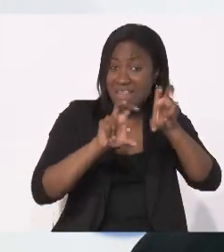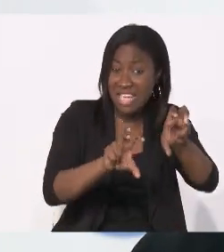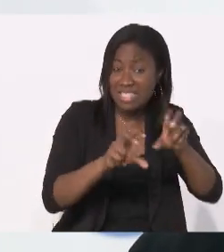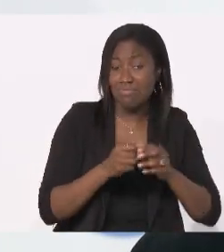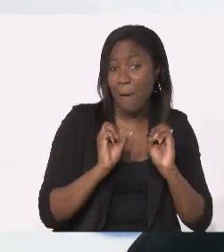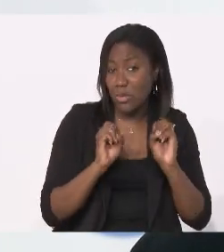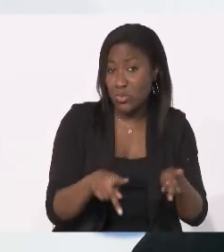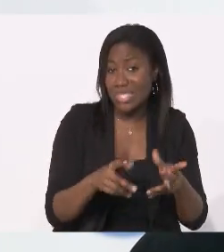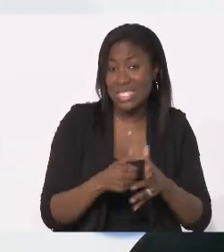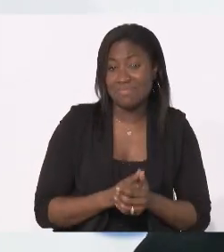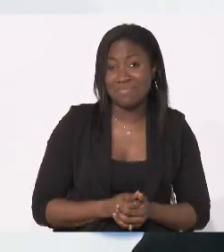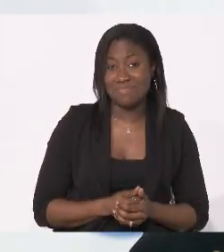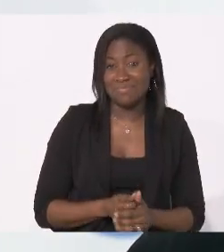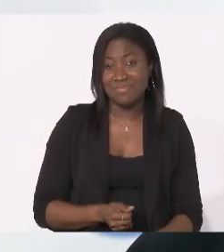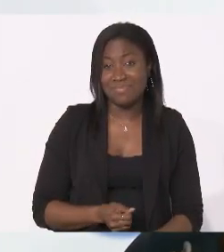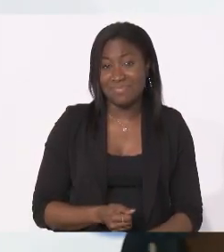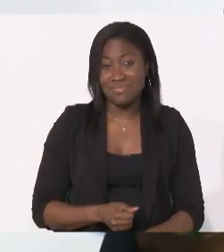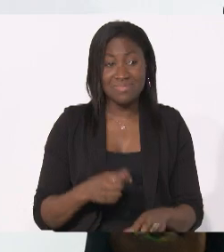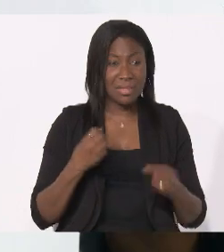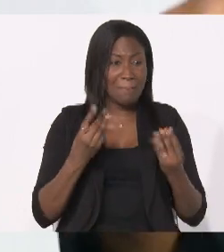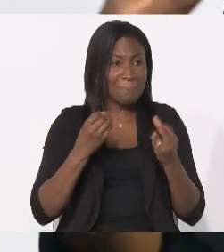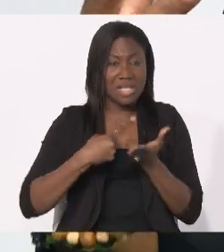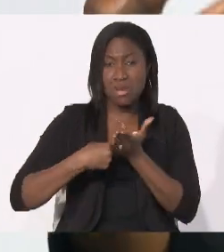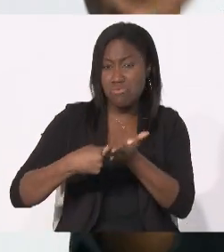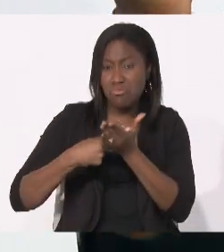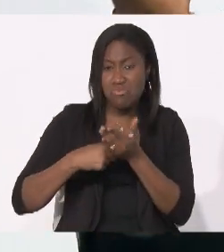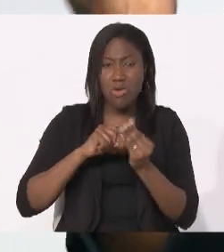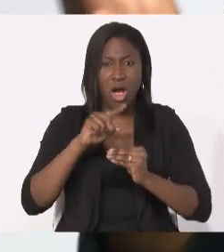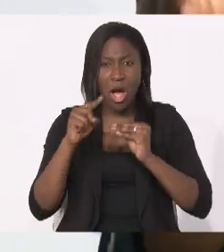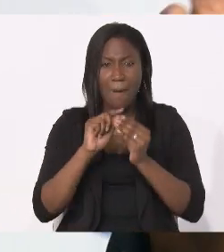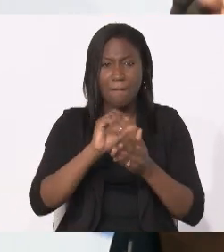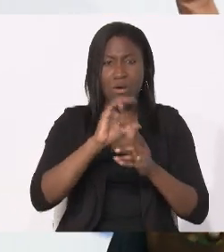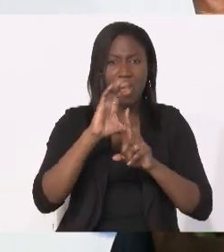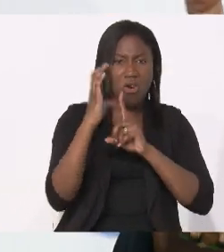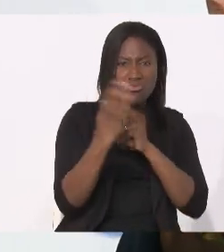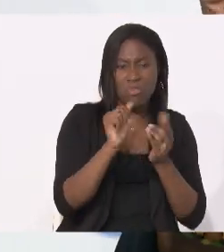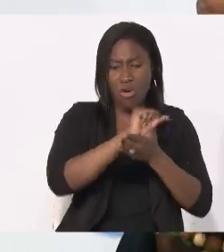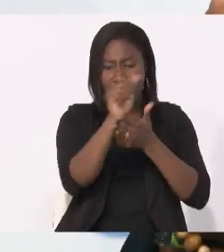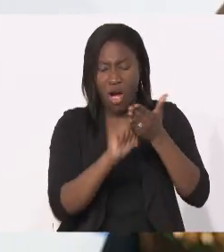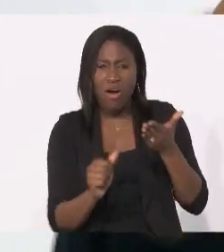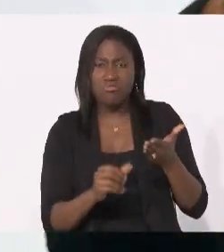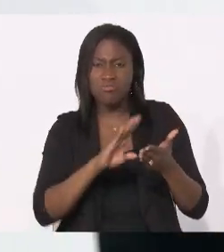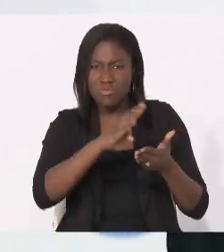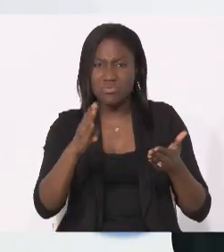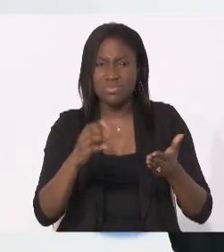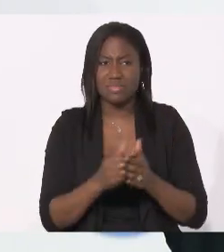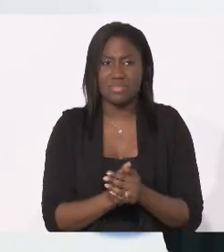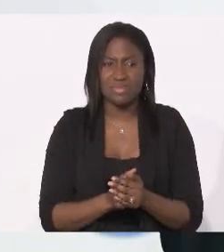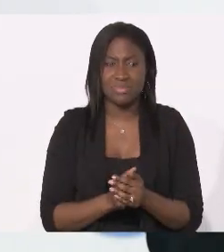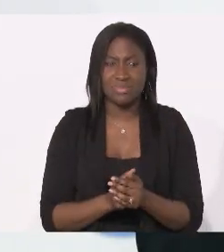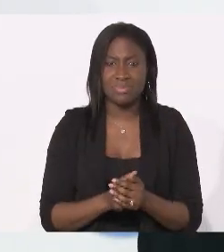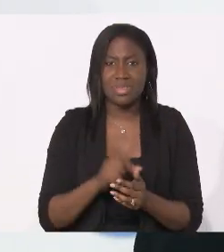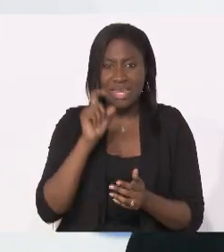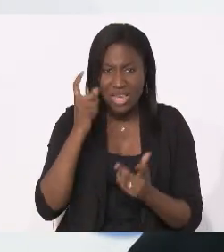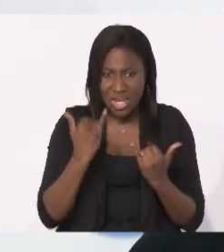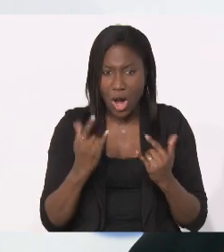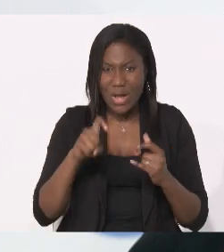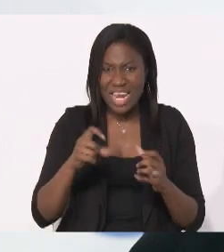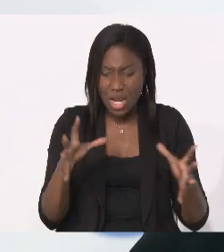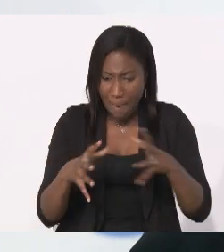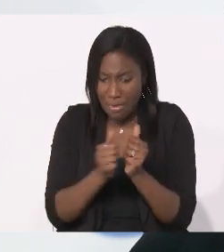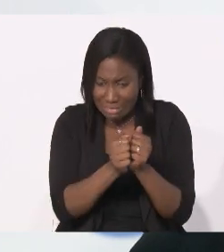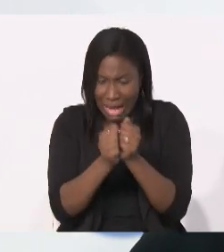to the government and the regulators and just put the things in place to make it easy and clear, so that people understand things like